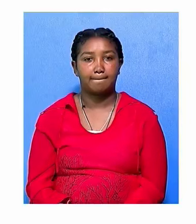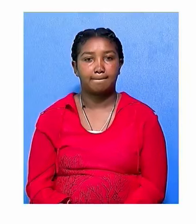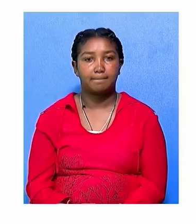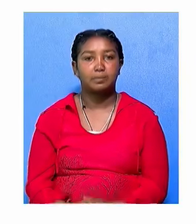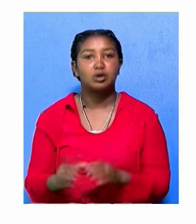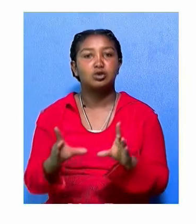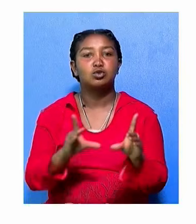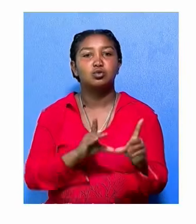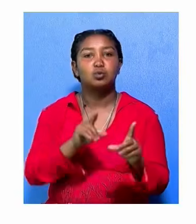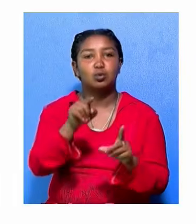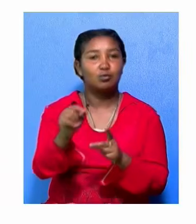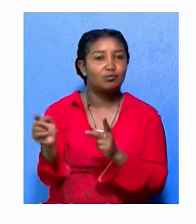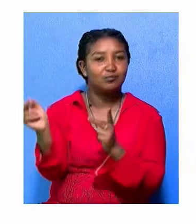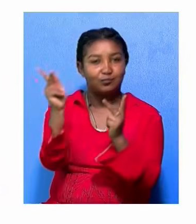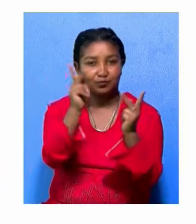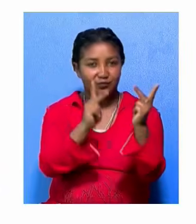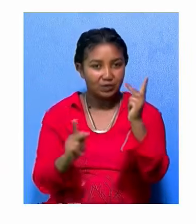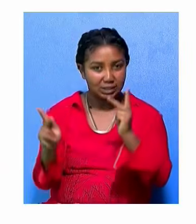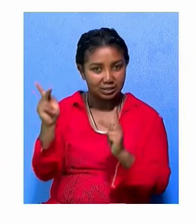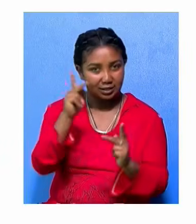do you visit